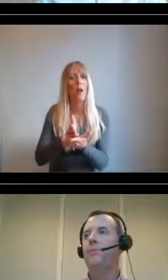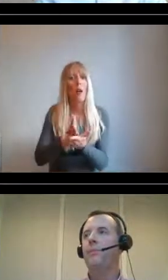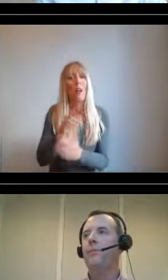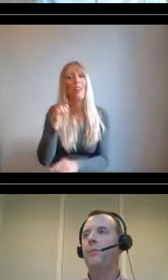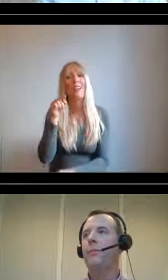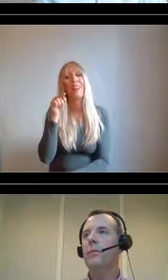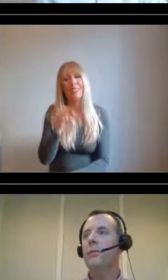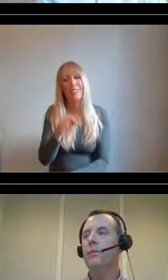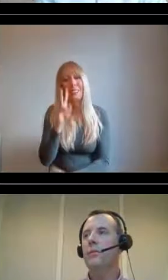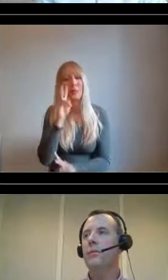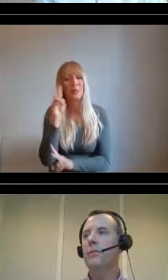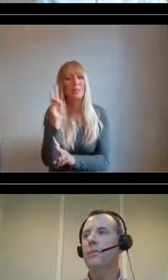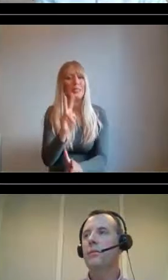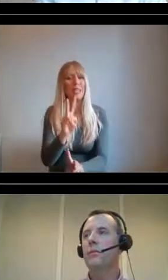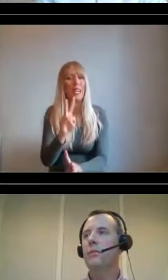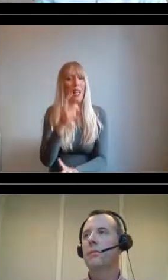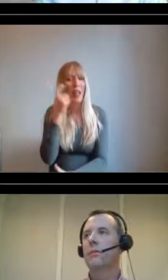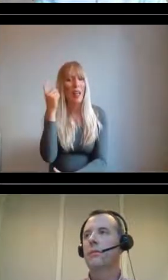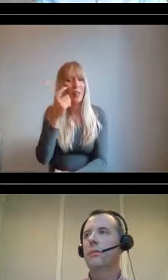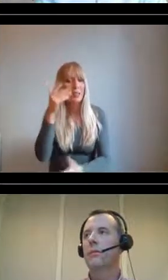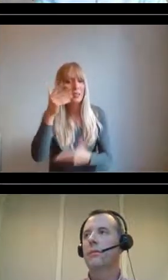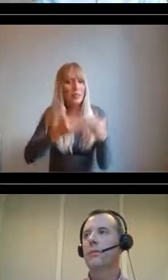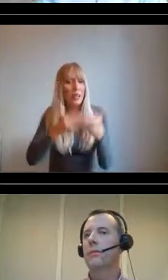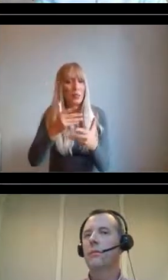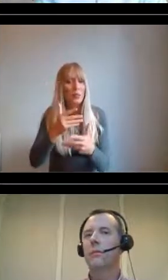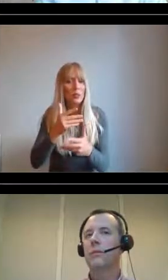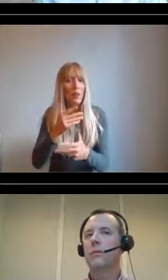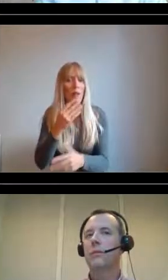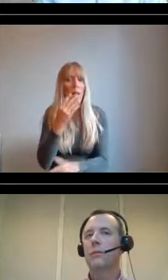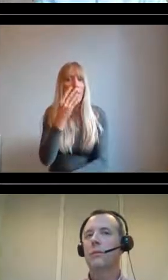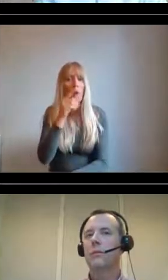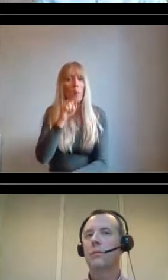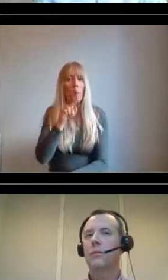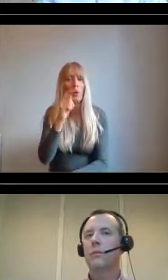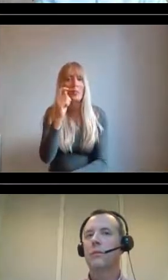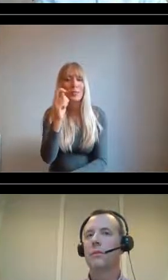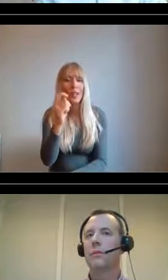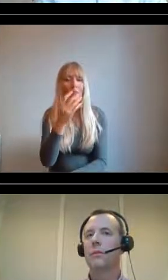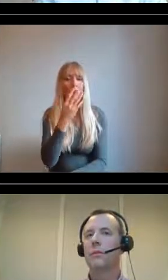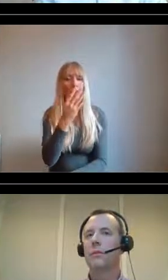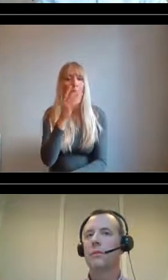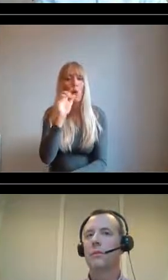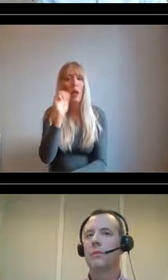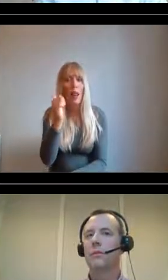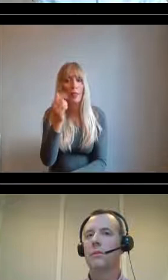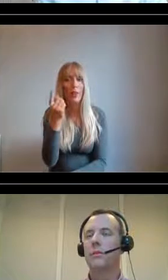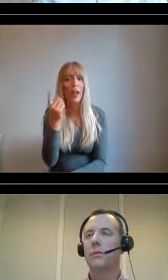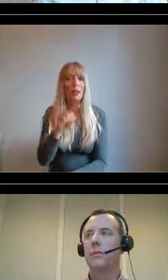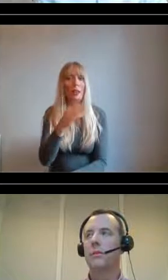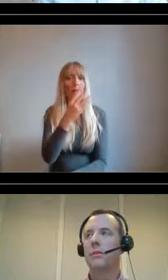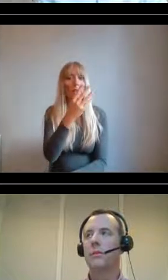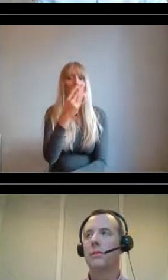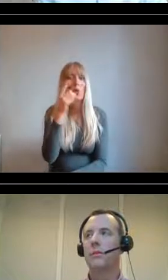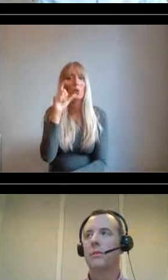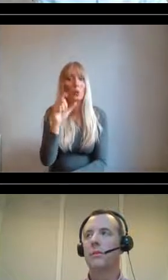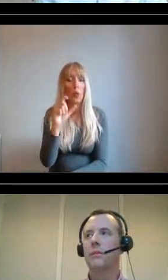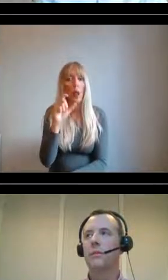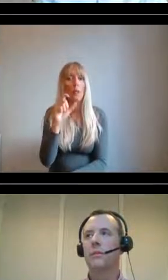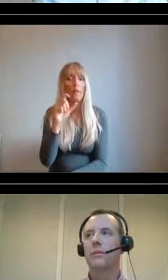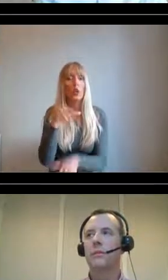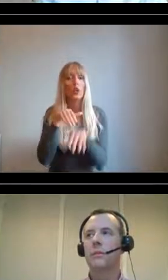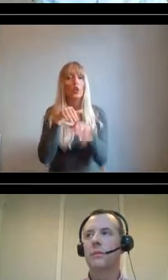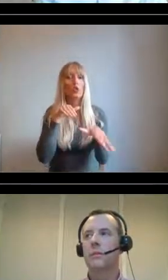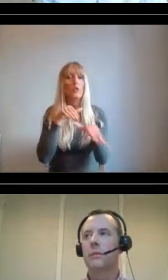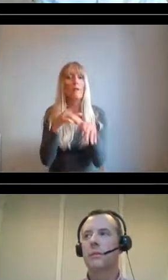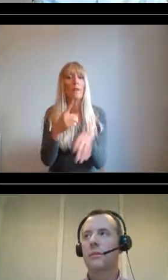can be seen, I think it's figures 4.10 and 4.11 and 4.12 in the traffic modelling update